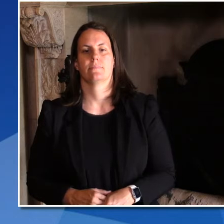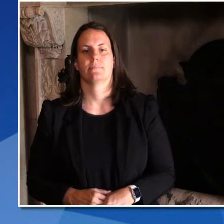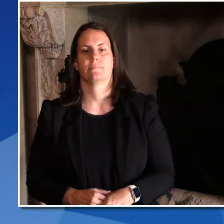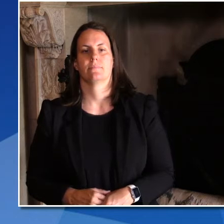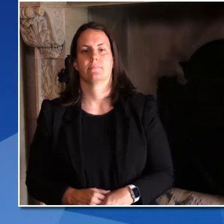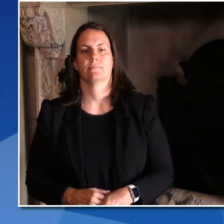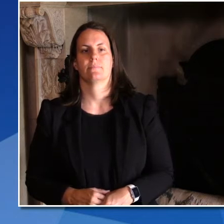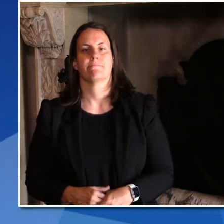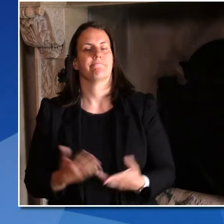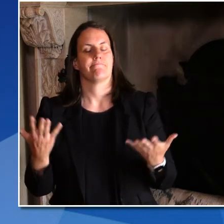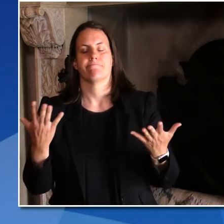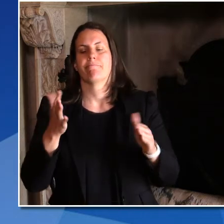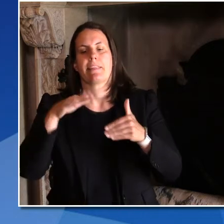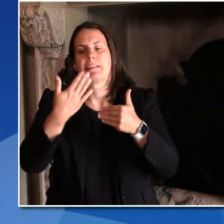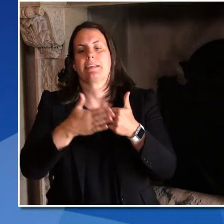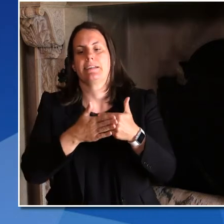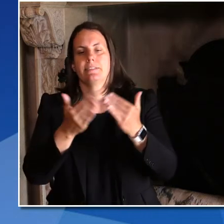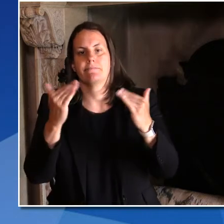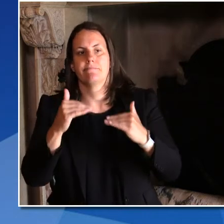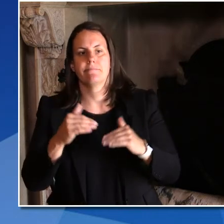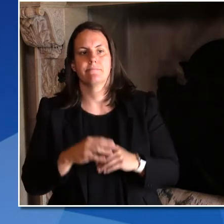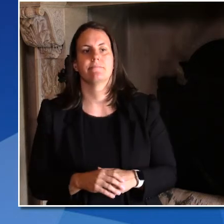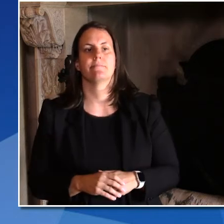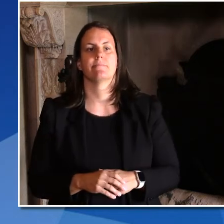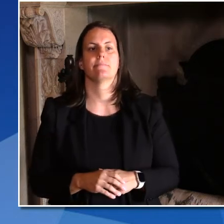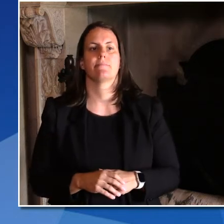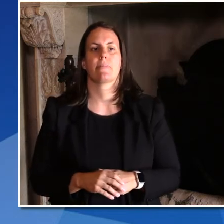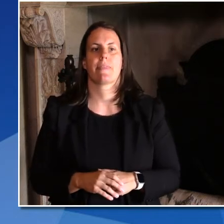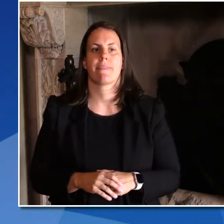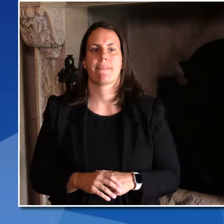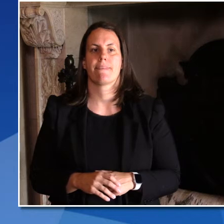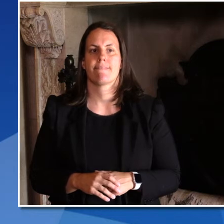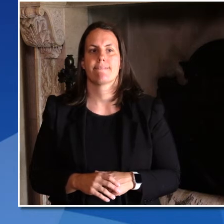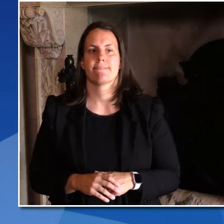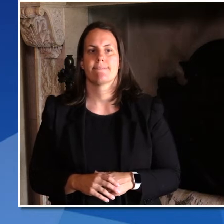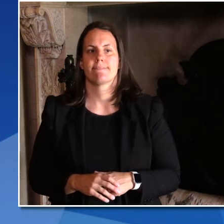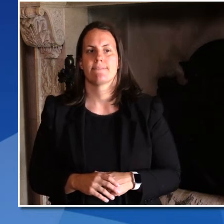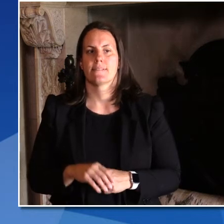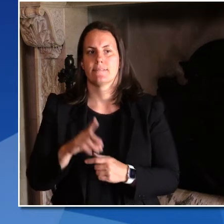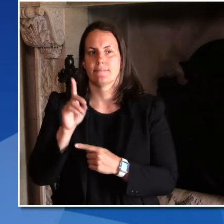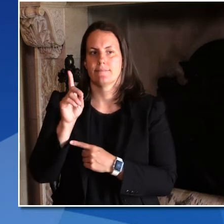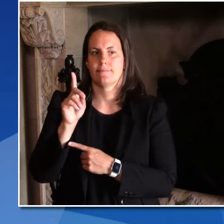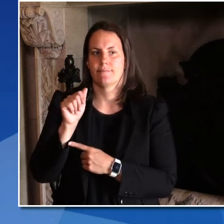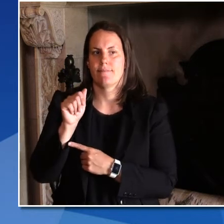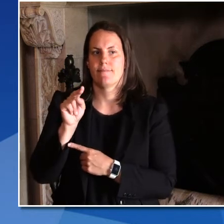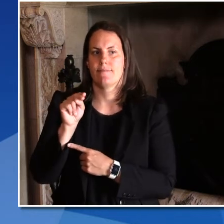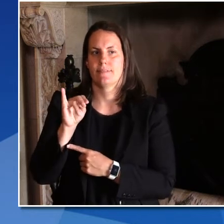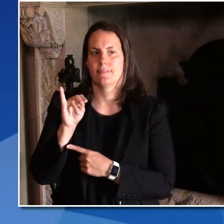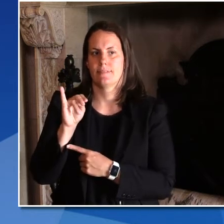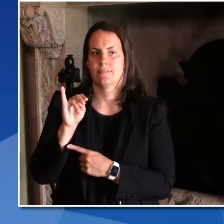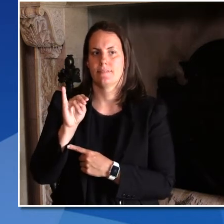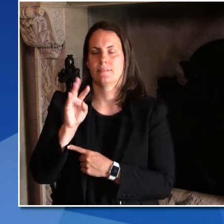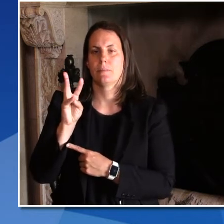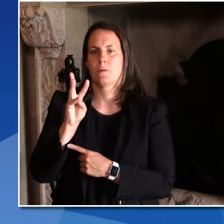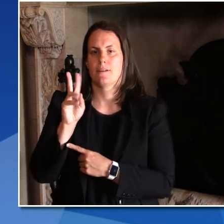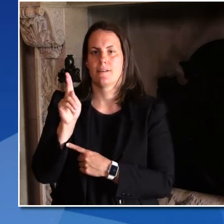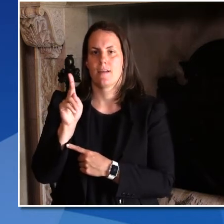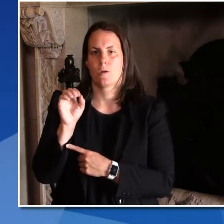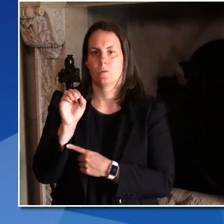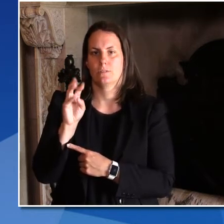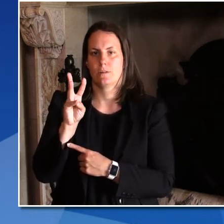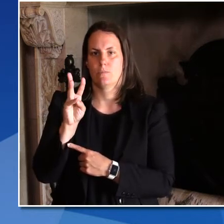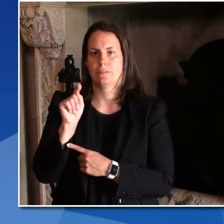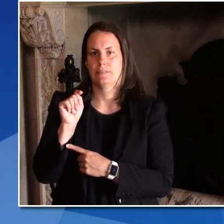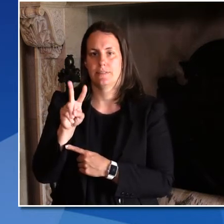Okay, we'll try to get back to Melanie in a bit. We'll now go to Danny Maxwell from WKOW-TV in Madison. Danny?